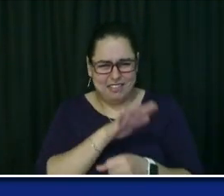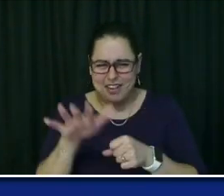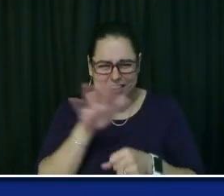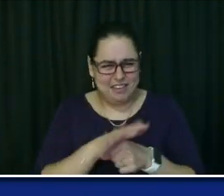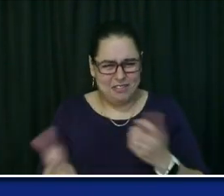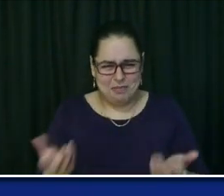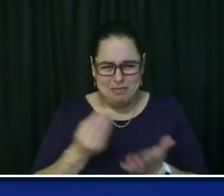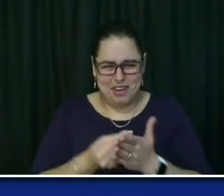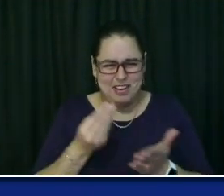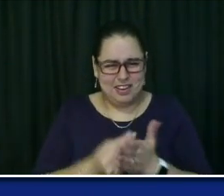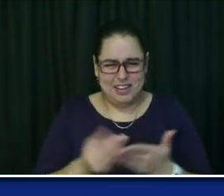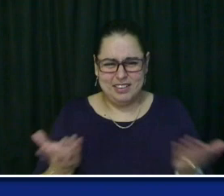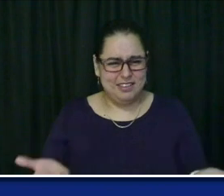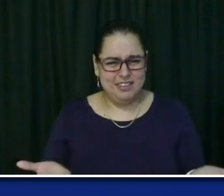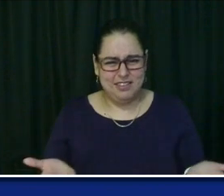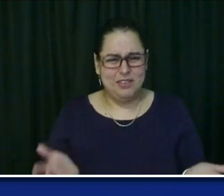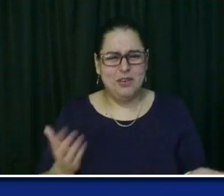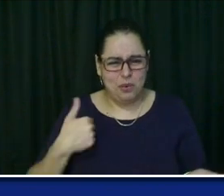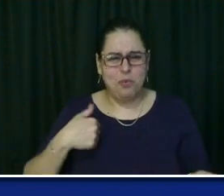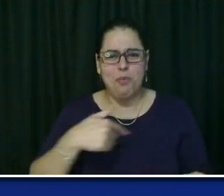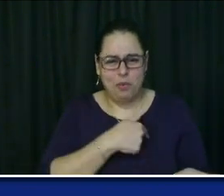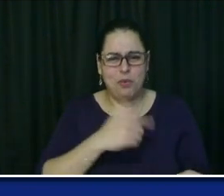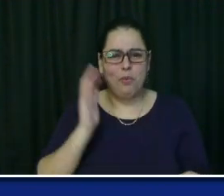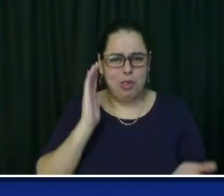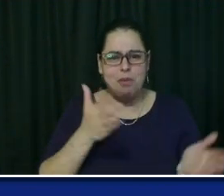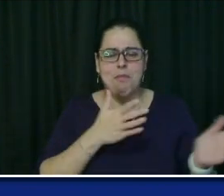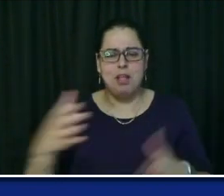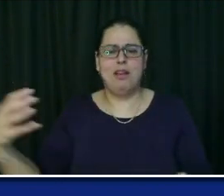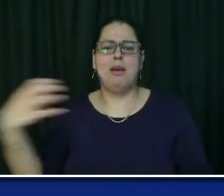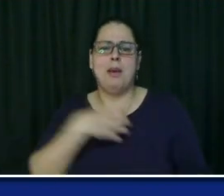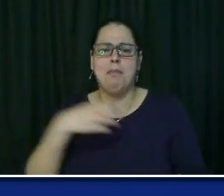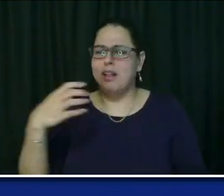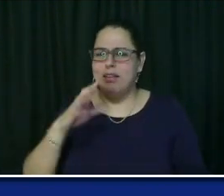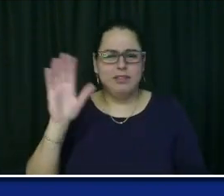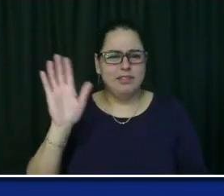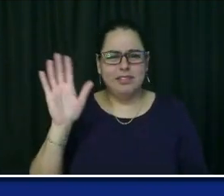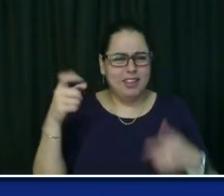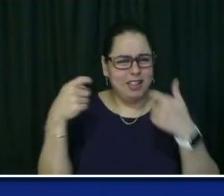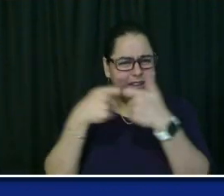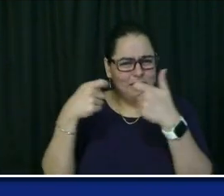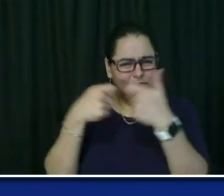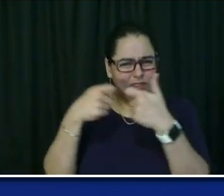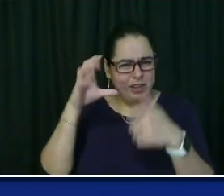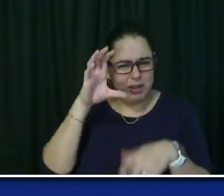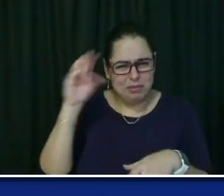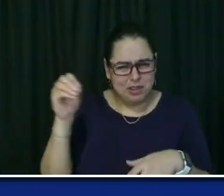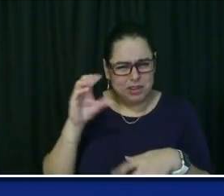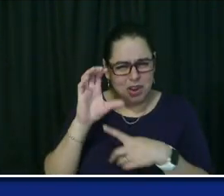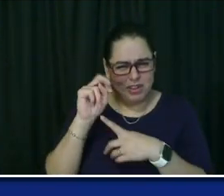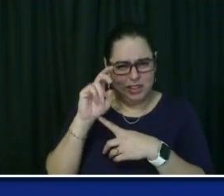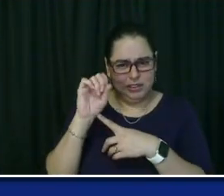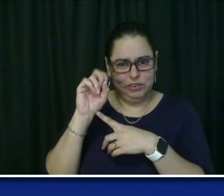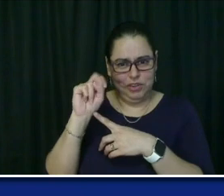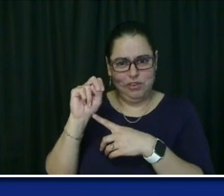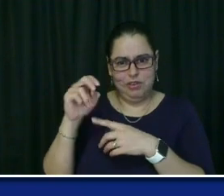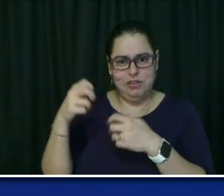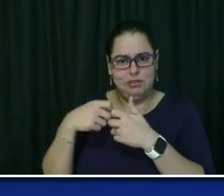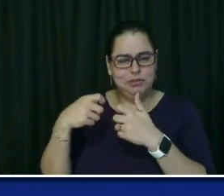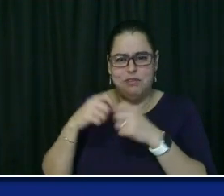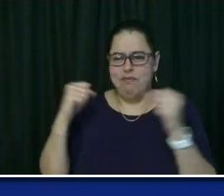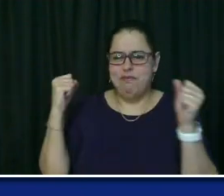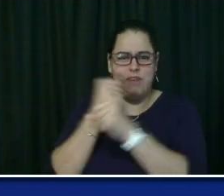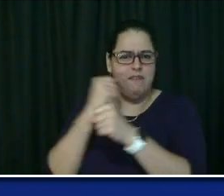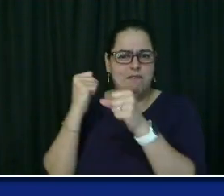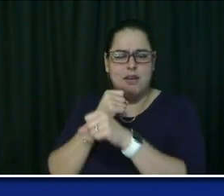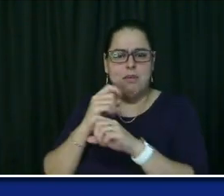Con Edison. We're not looking to fight unduly with Con Edison or any other utility. We recognize Con Edison has done some very charitable things